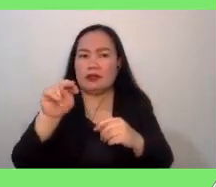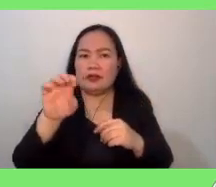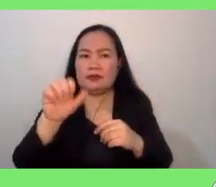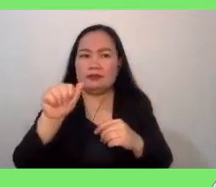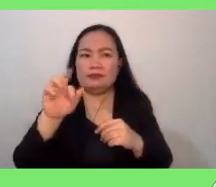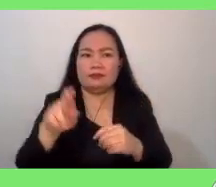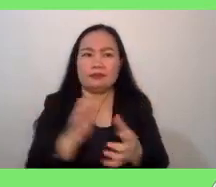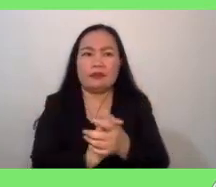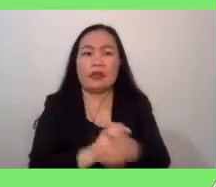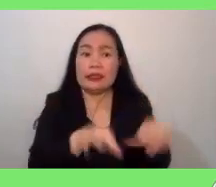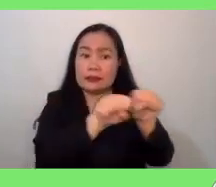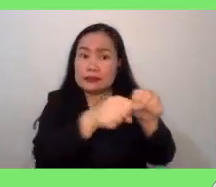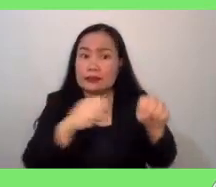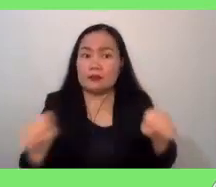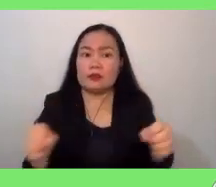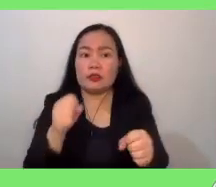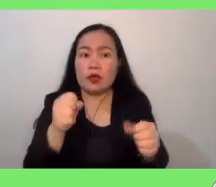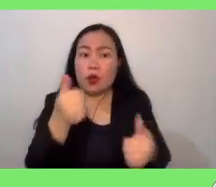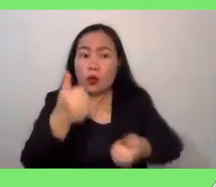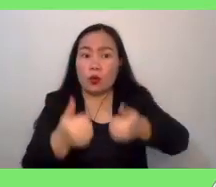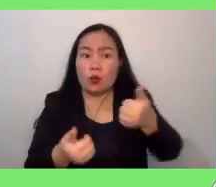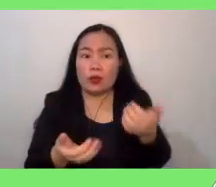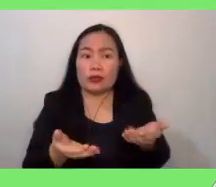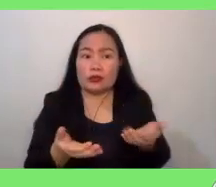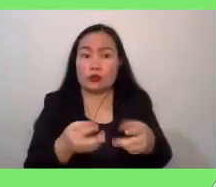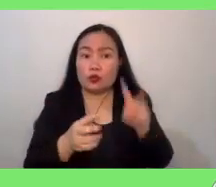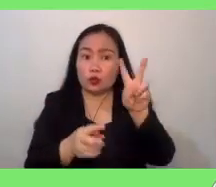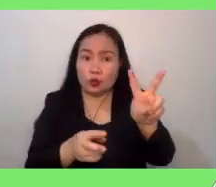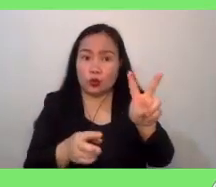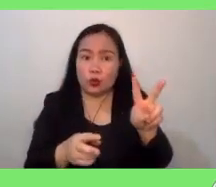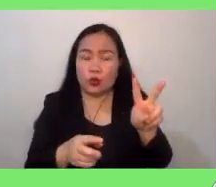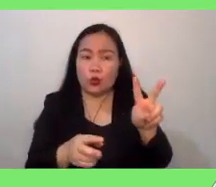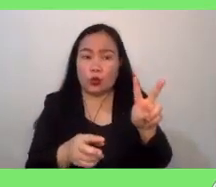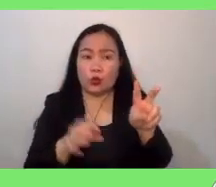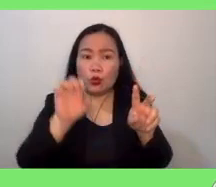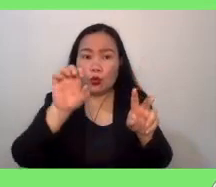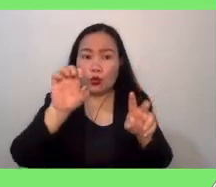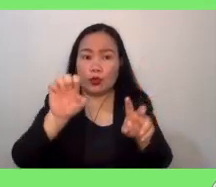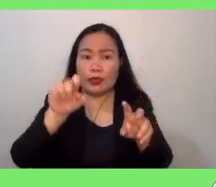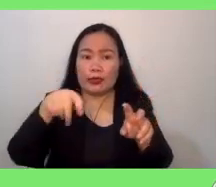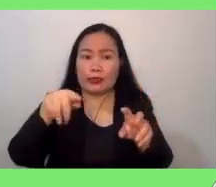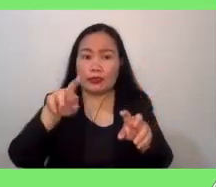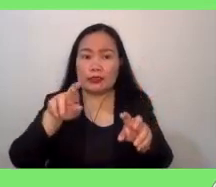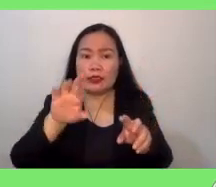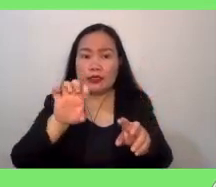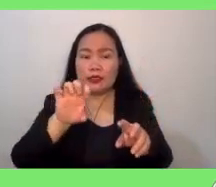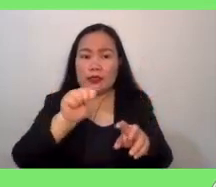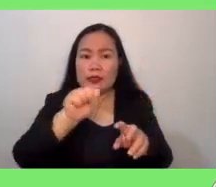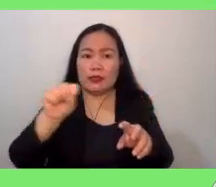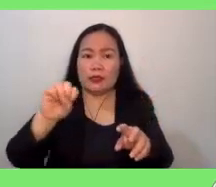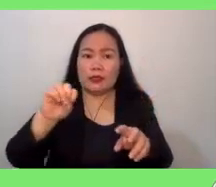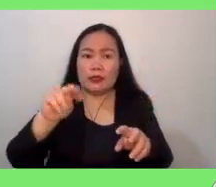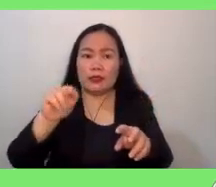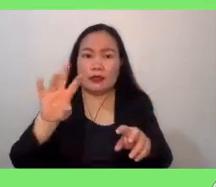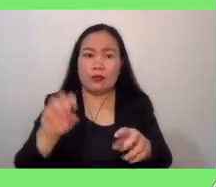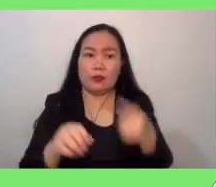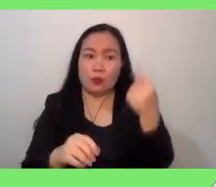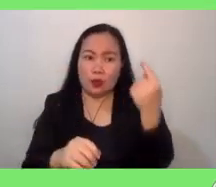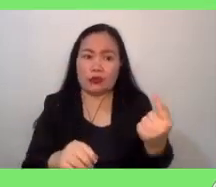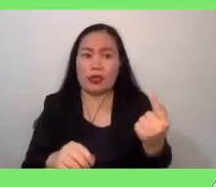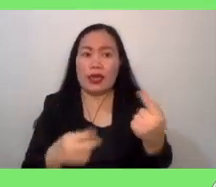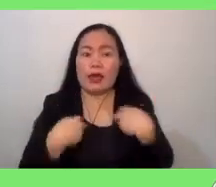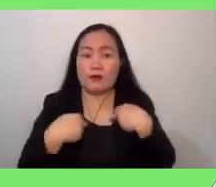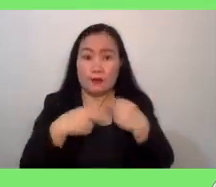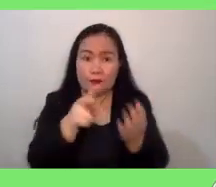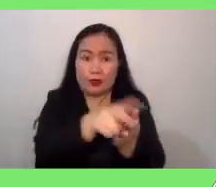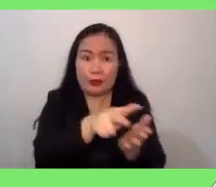to 0. Now, a statement in which two expressions at least one containing the variable are equal. So, ito po yung tinatawag nating